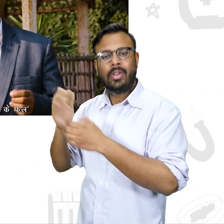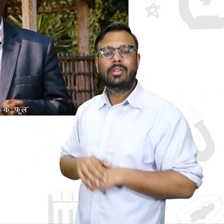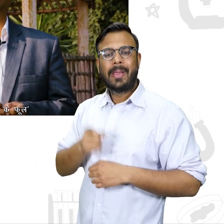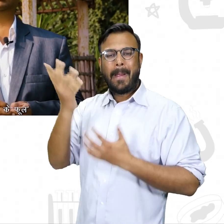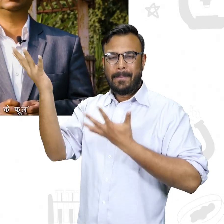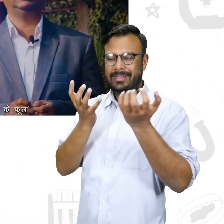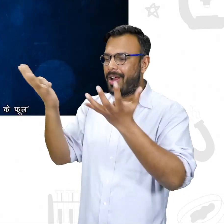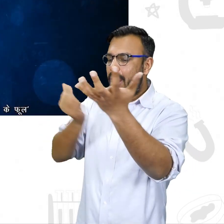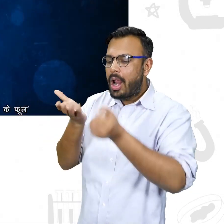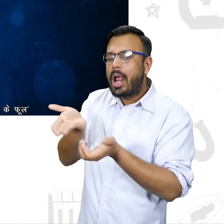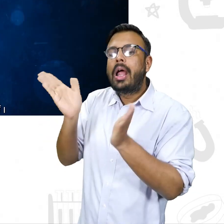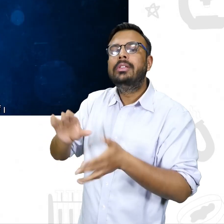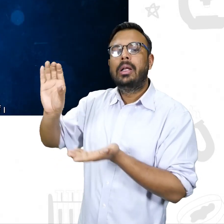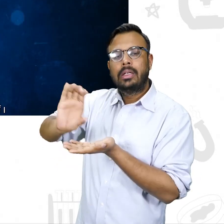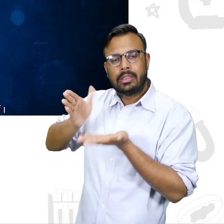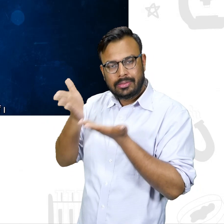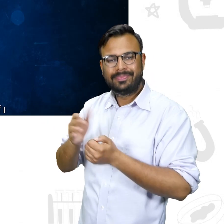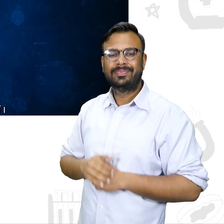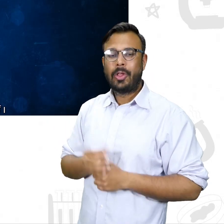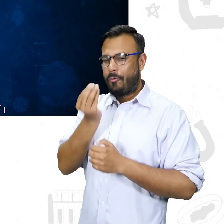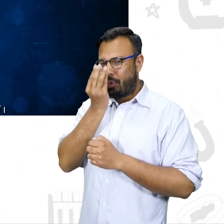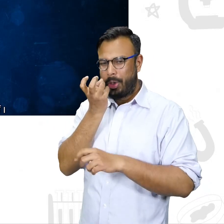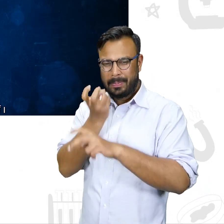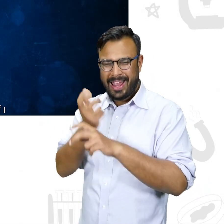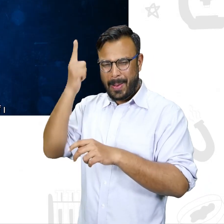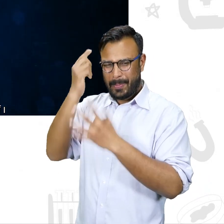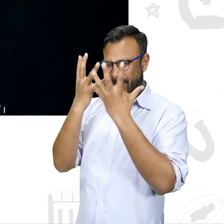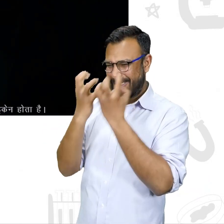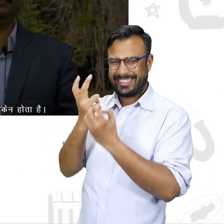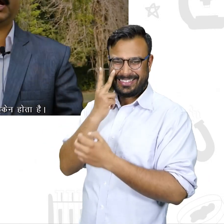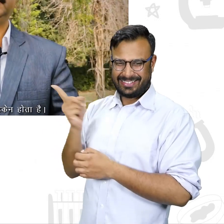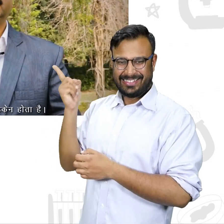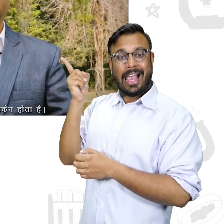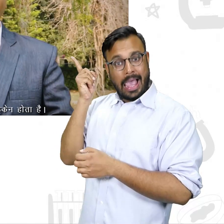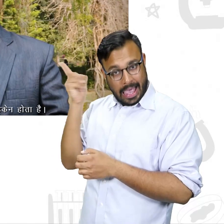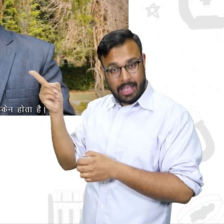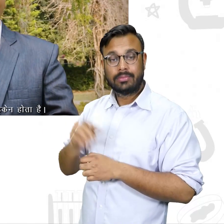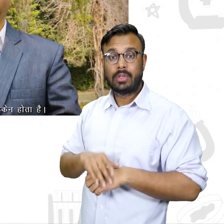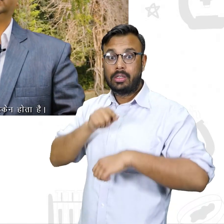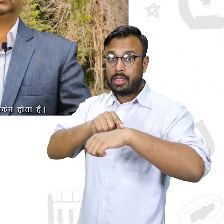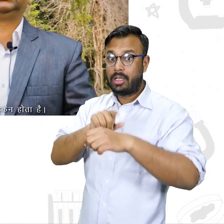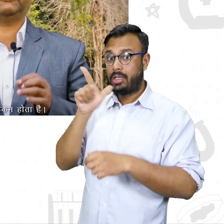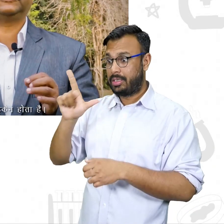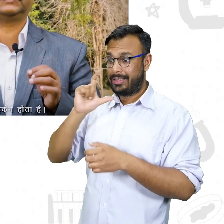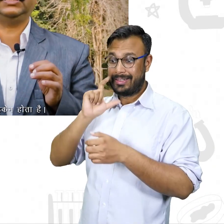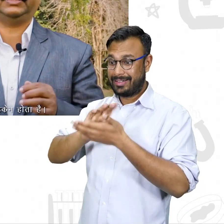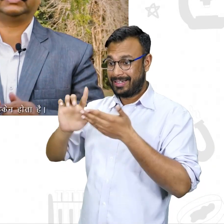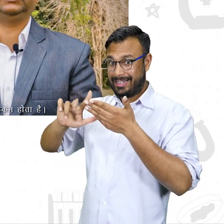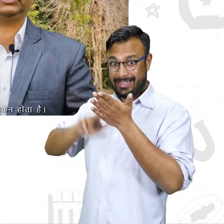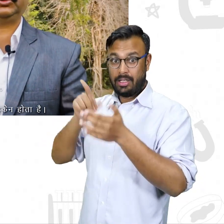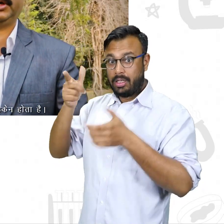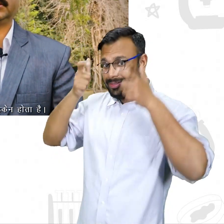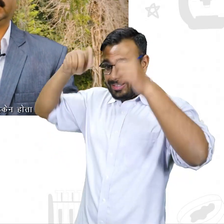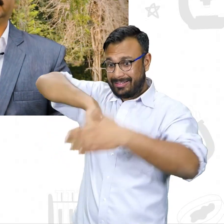get lichens in the name of stone flower or black stone flower. Sometimes lichens are the chef's